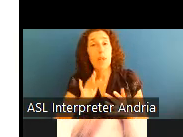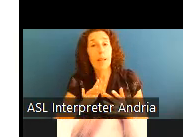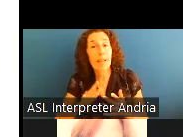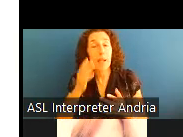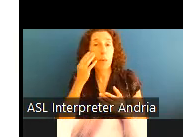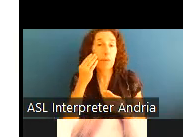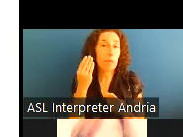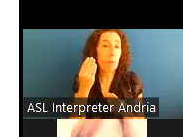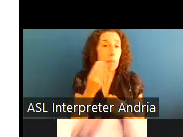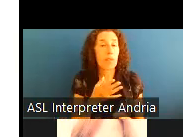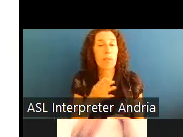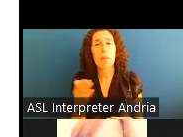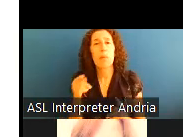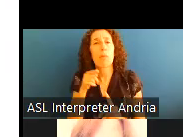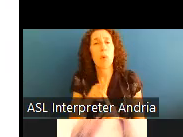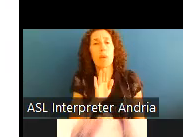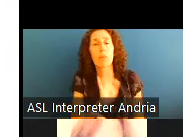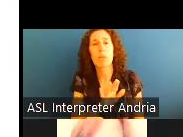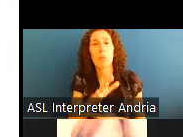providing that option for care later on.